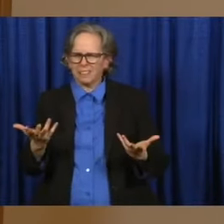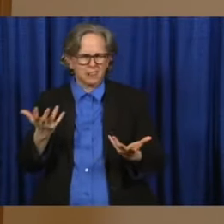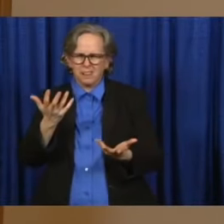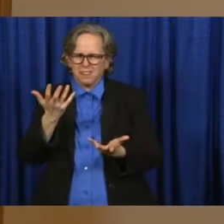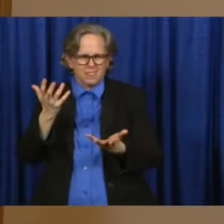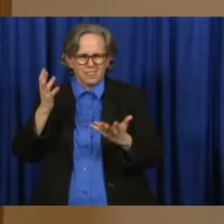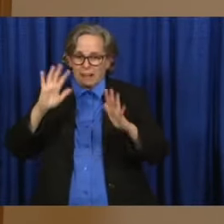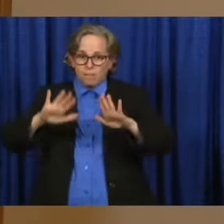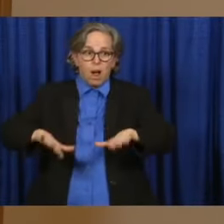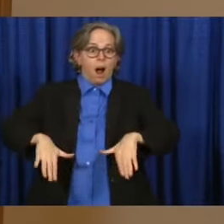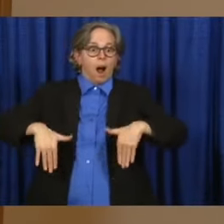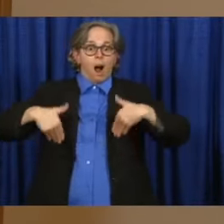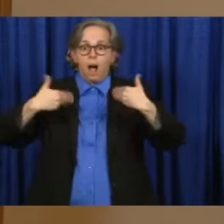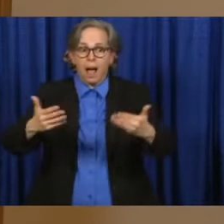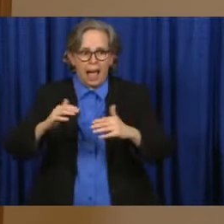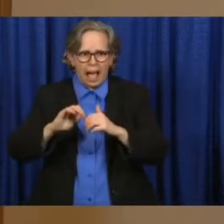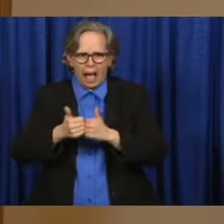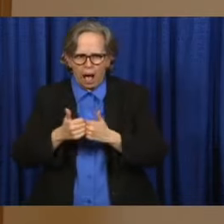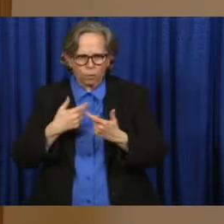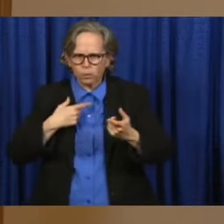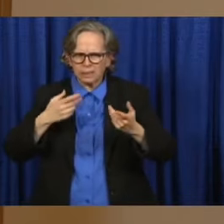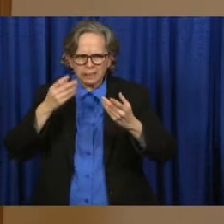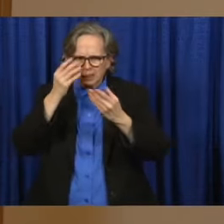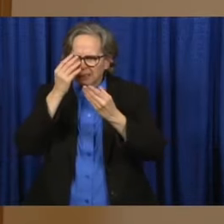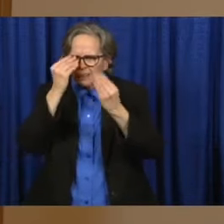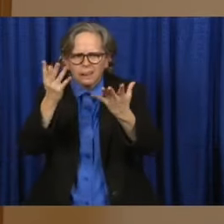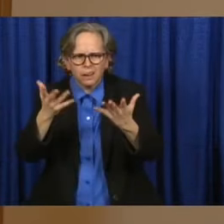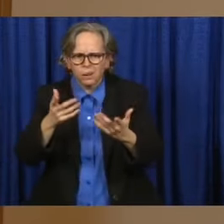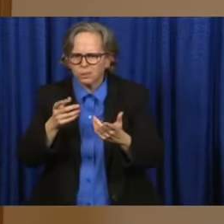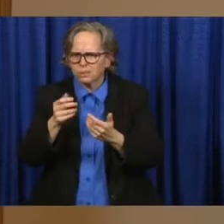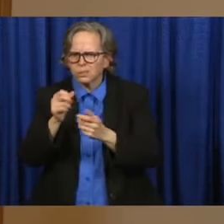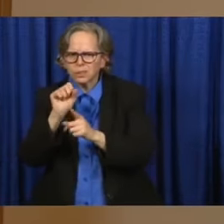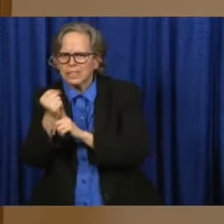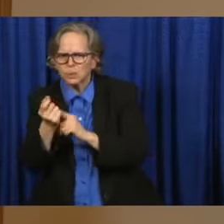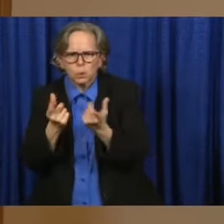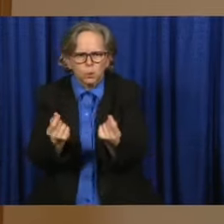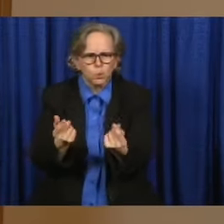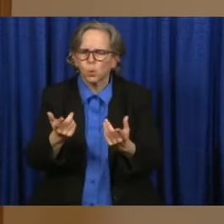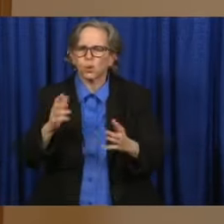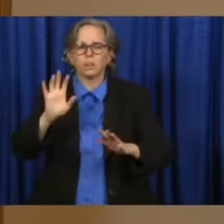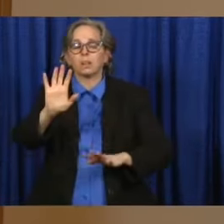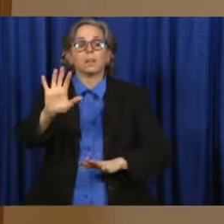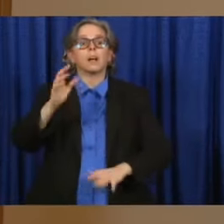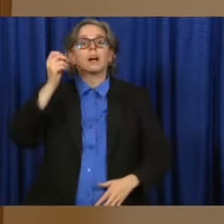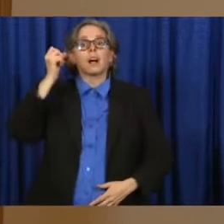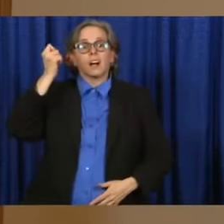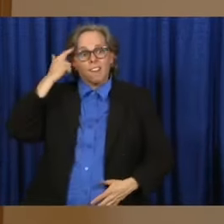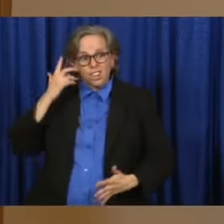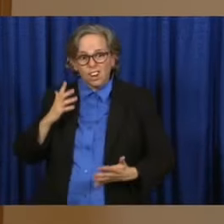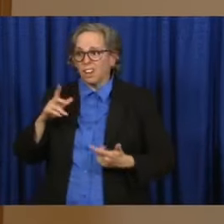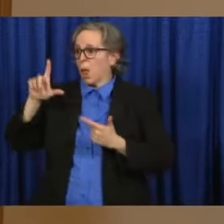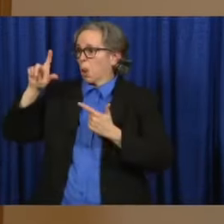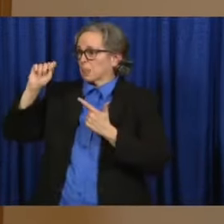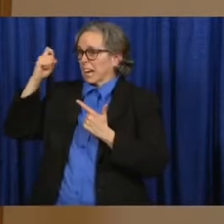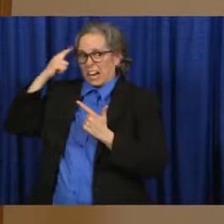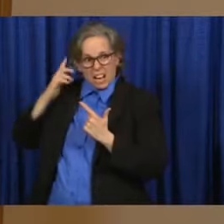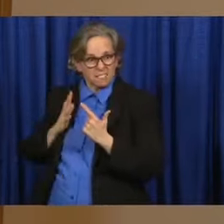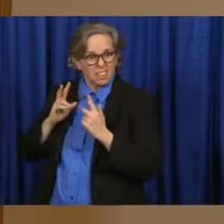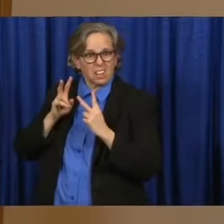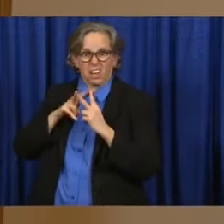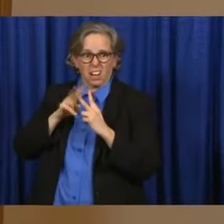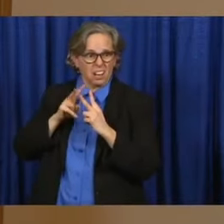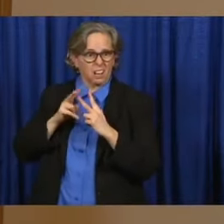appreciate the fact that our governor and lieutenant governor have done such a good job of sort of saying, we're going to do this for all of us. It's a lot